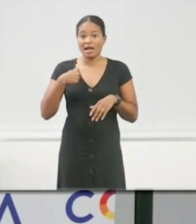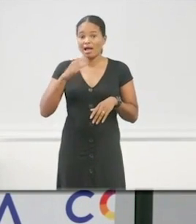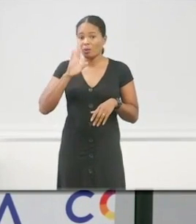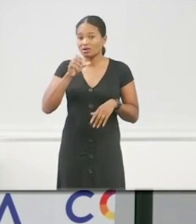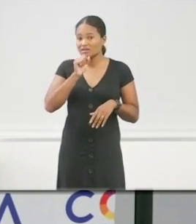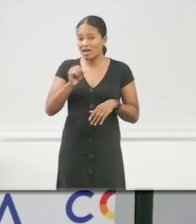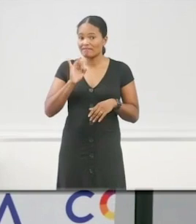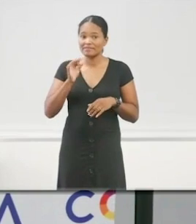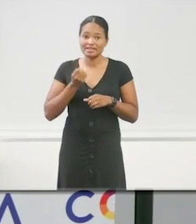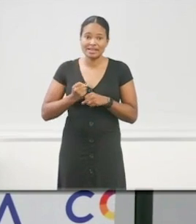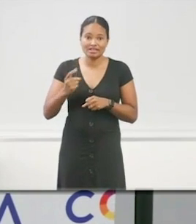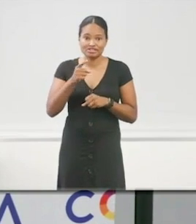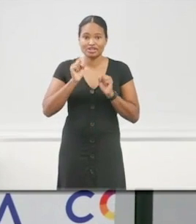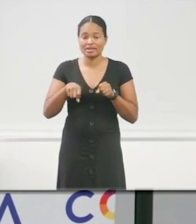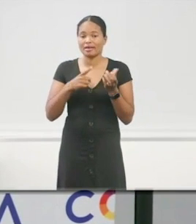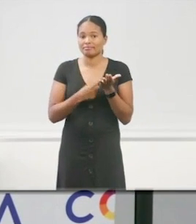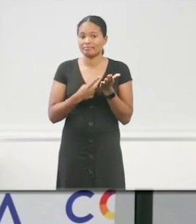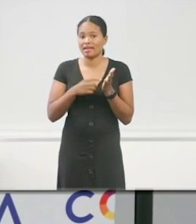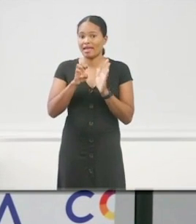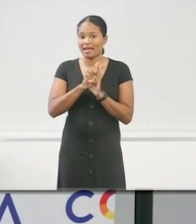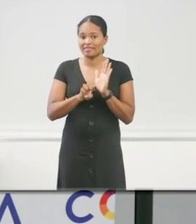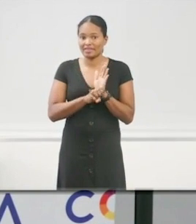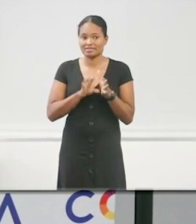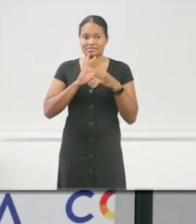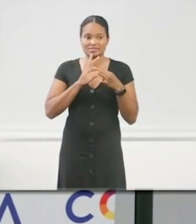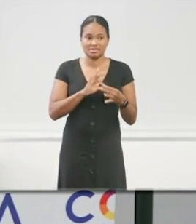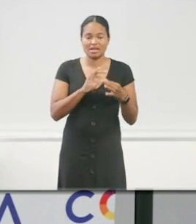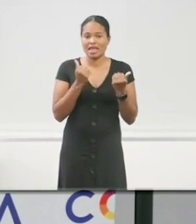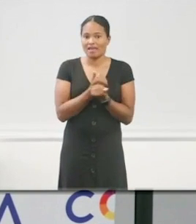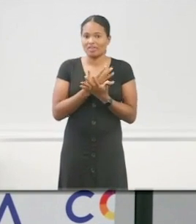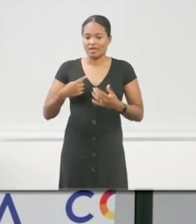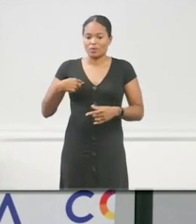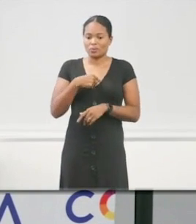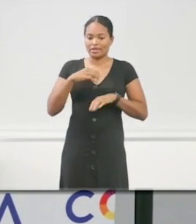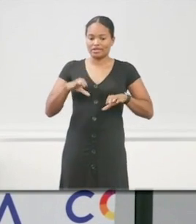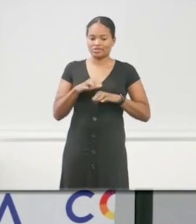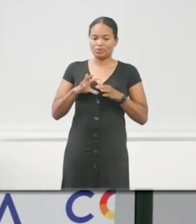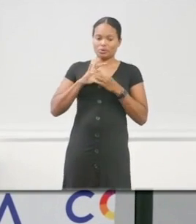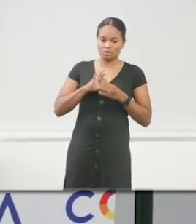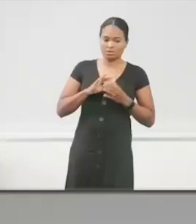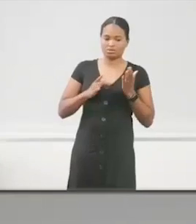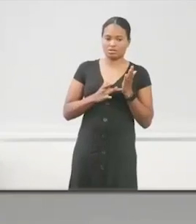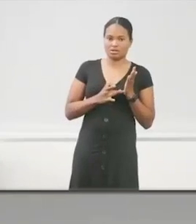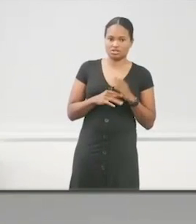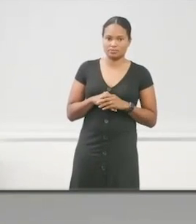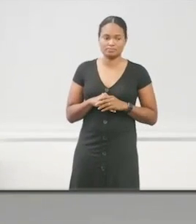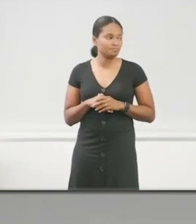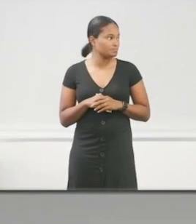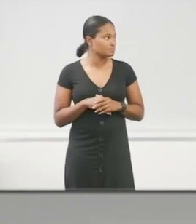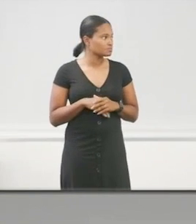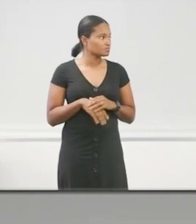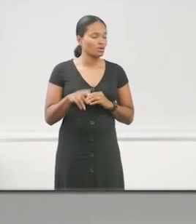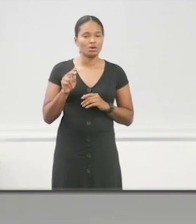talking about the ethics behind everything that we're doing from a technological perspective. Yeah, ideas